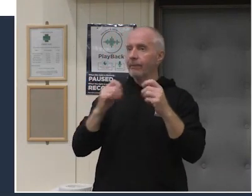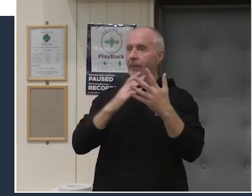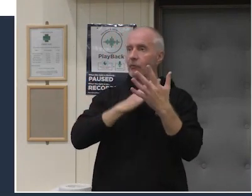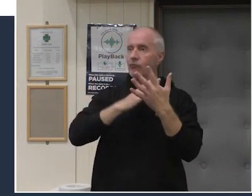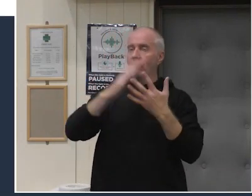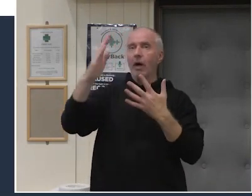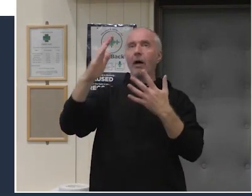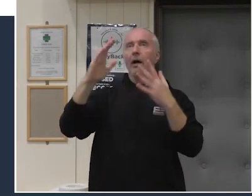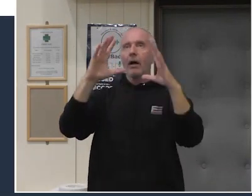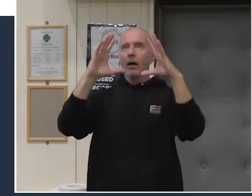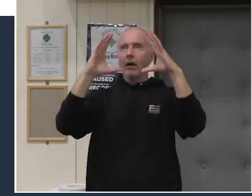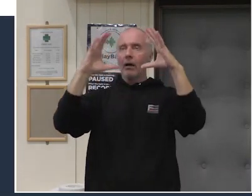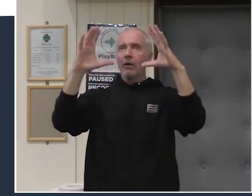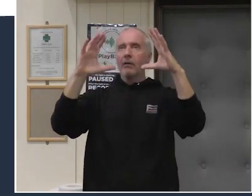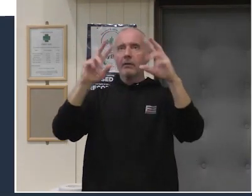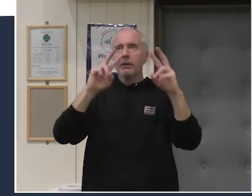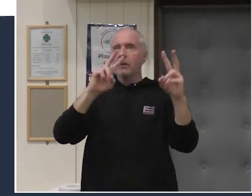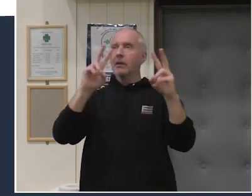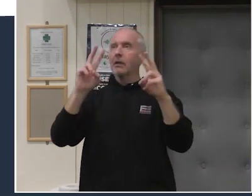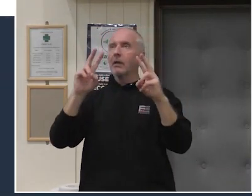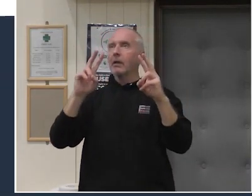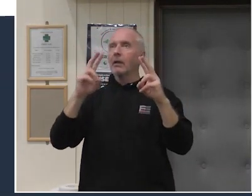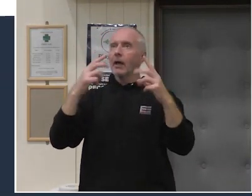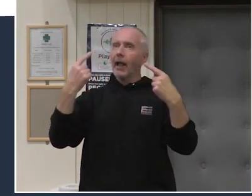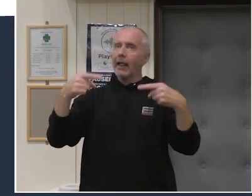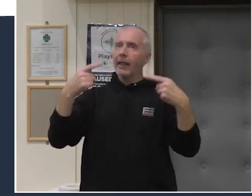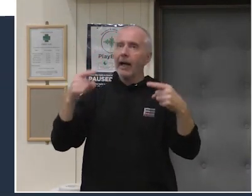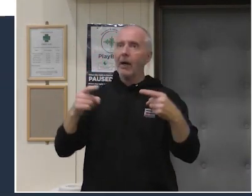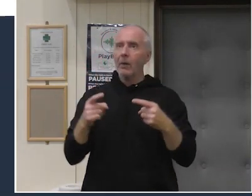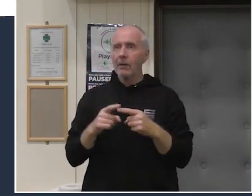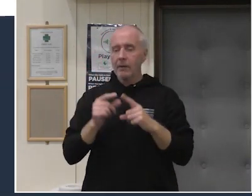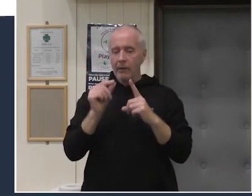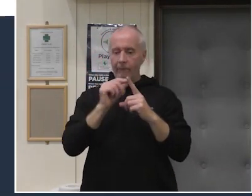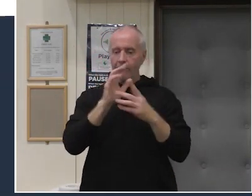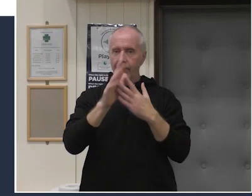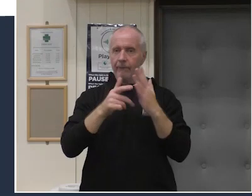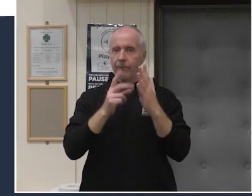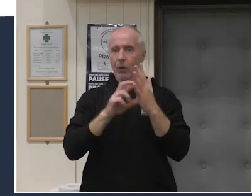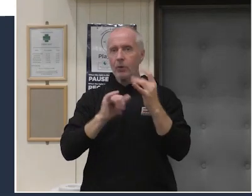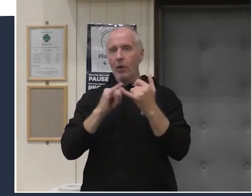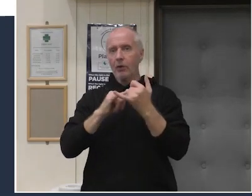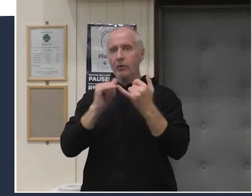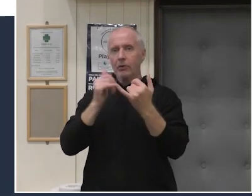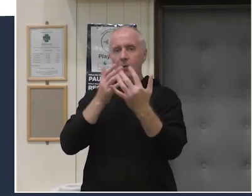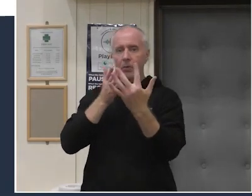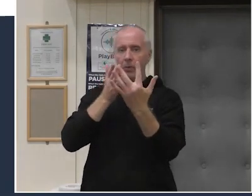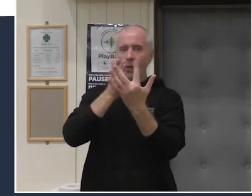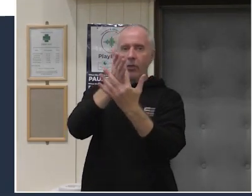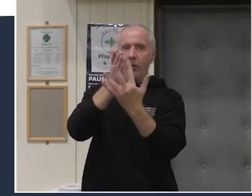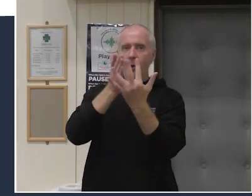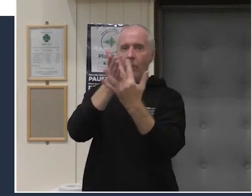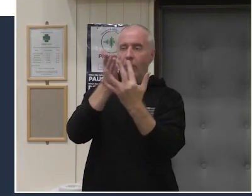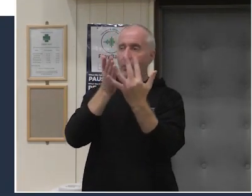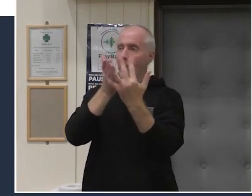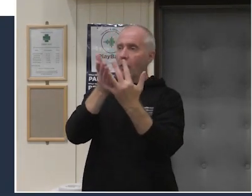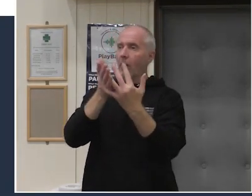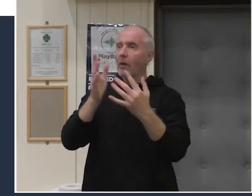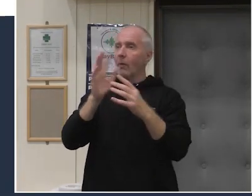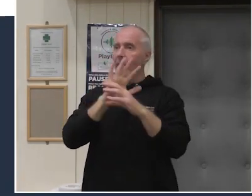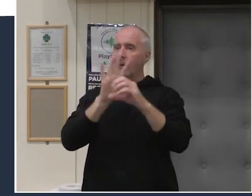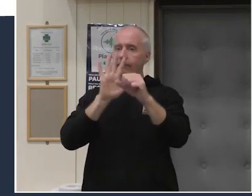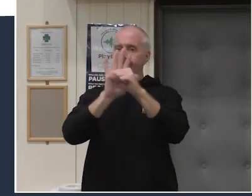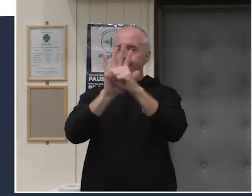first starting to allow photons to pass through it without immediately blocking